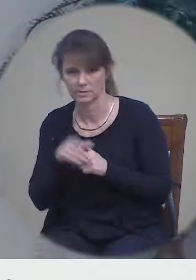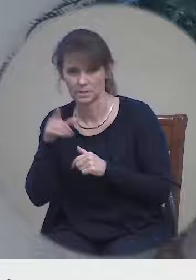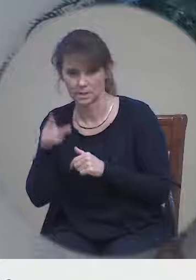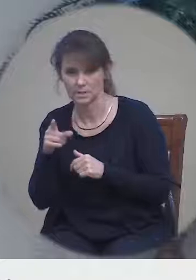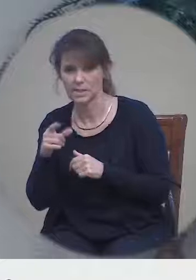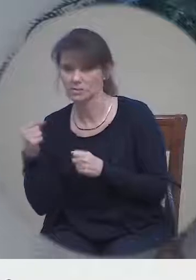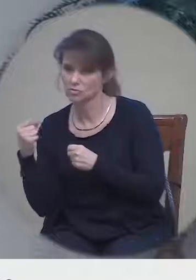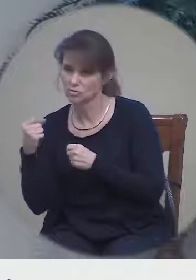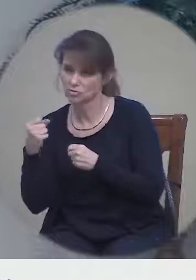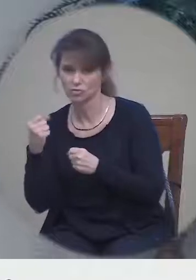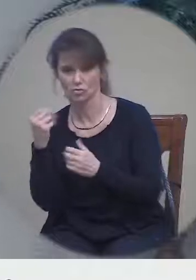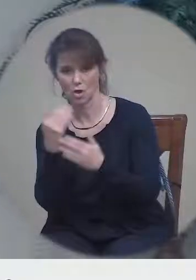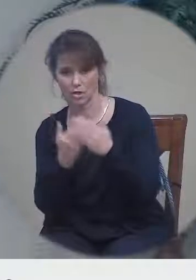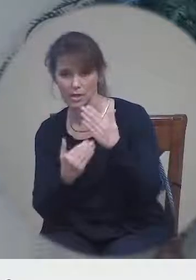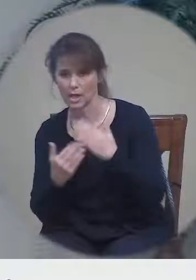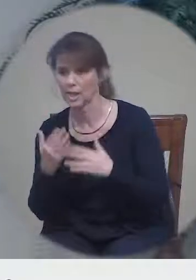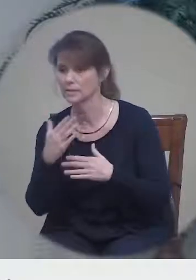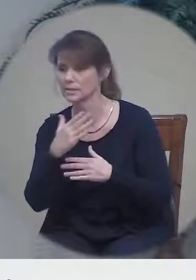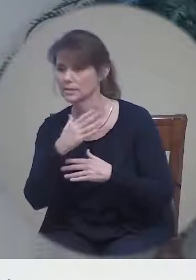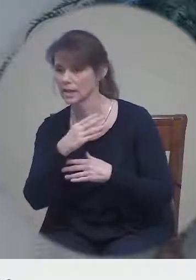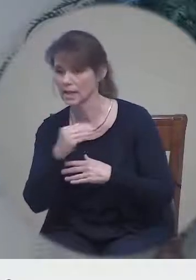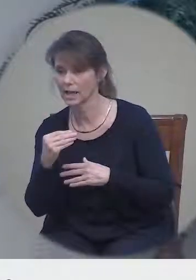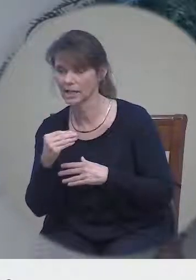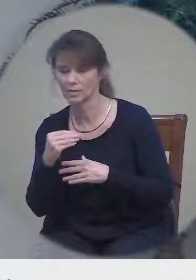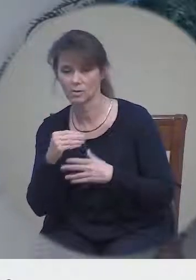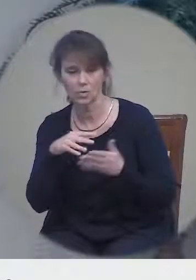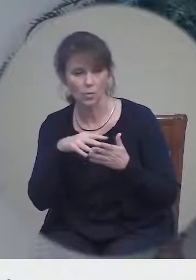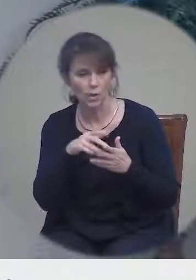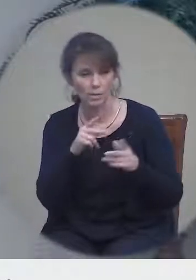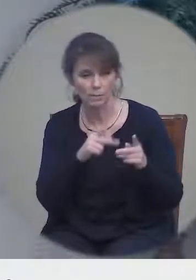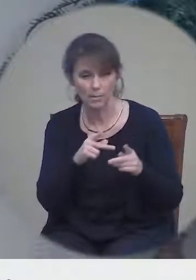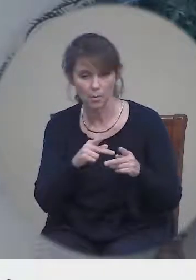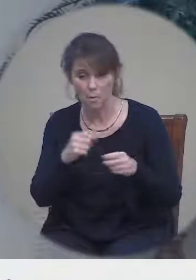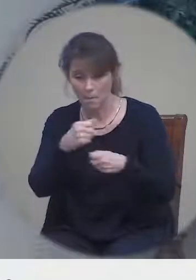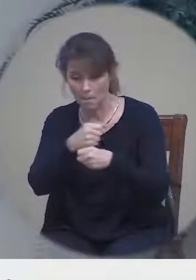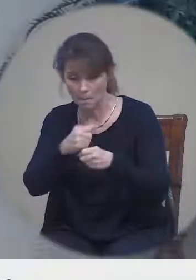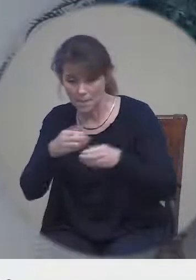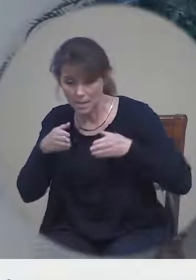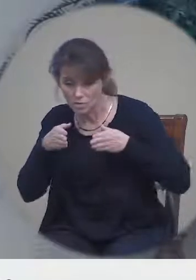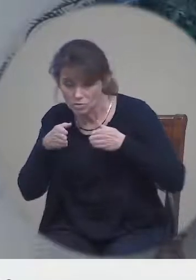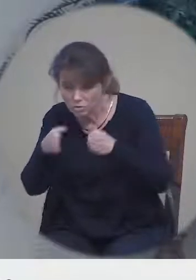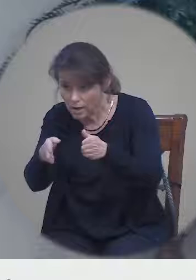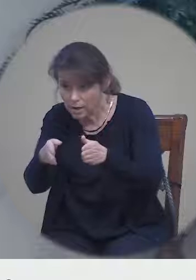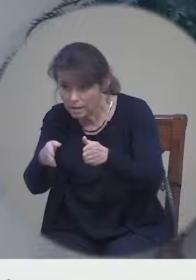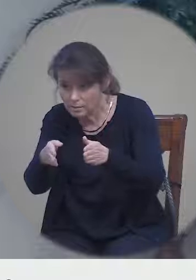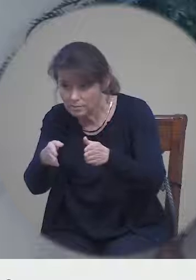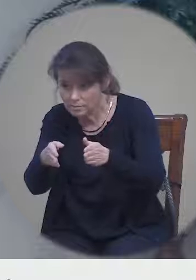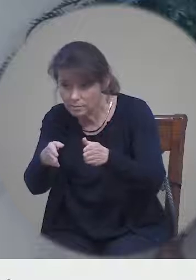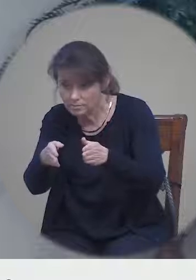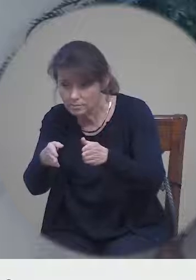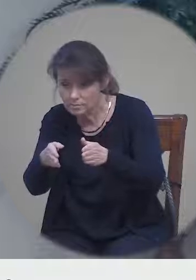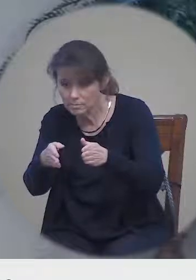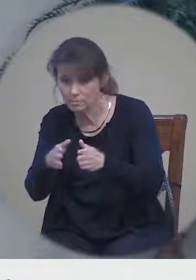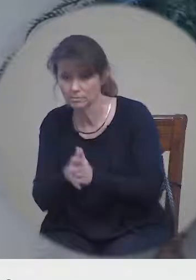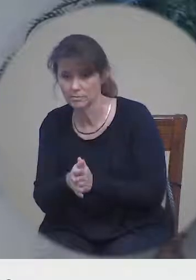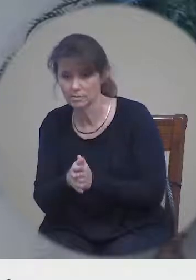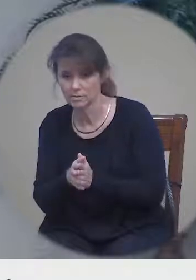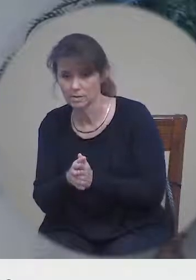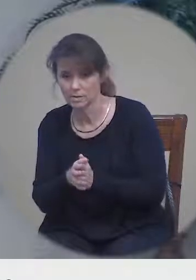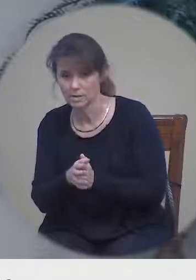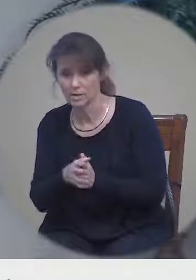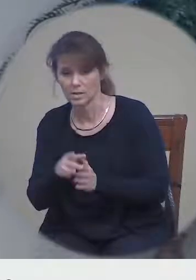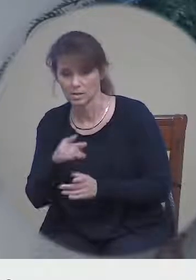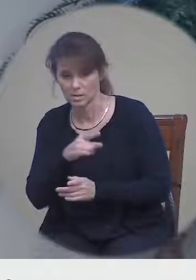feeble knees, and make straight paths for your feet, so that what is lame may not be dislocated, but rather be